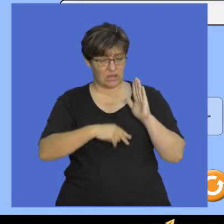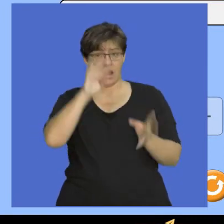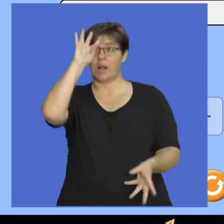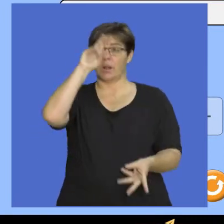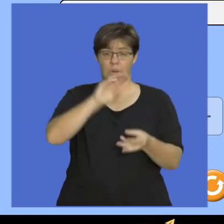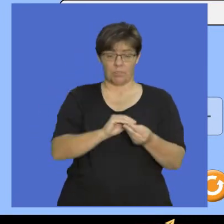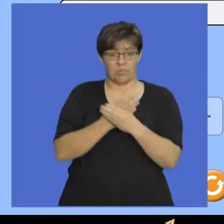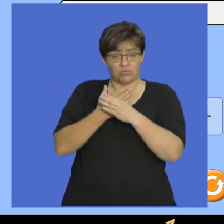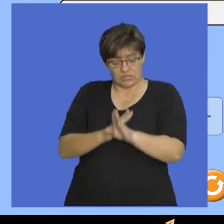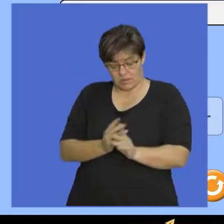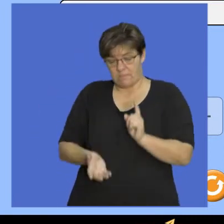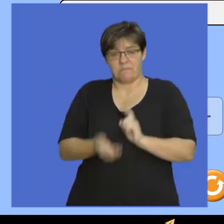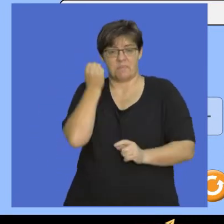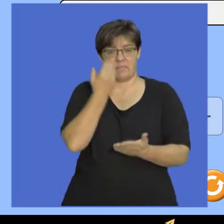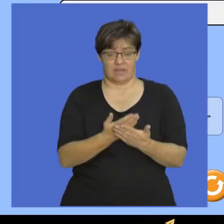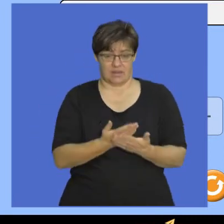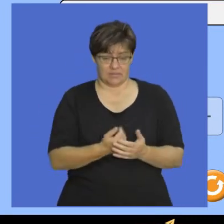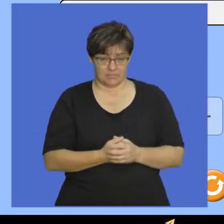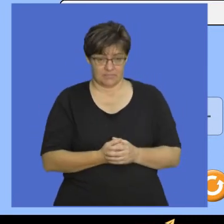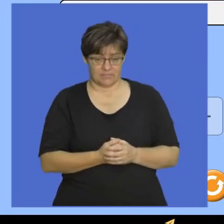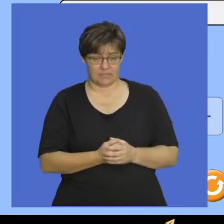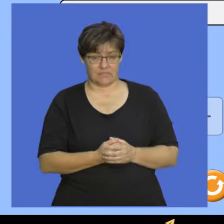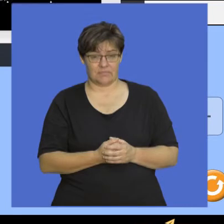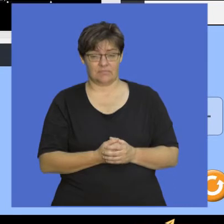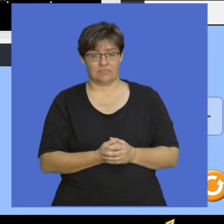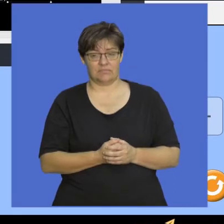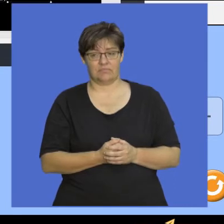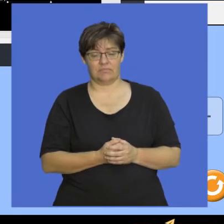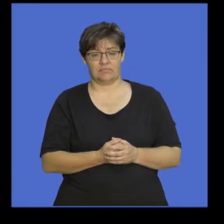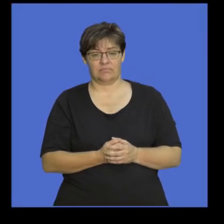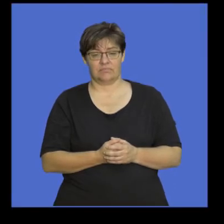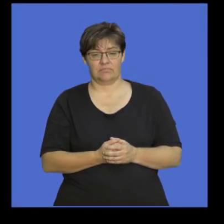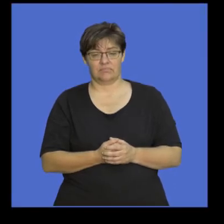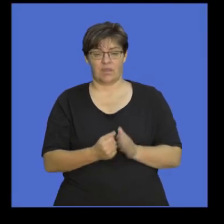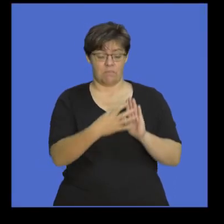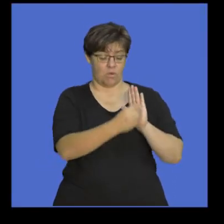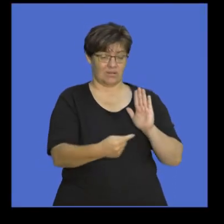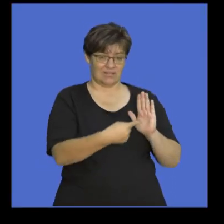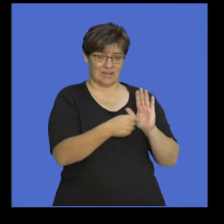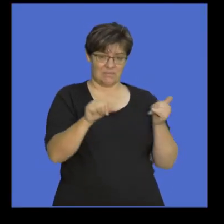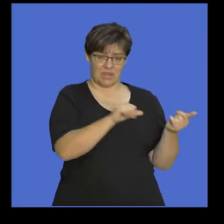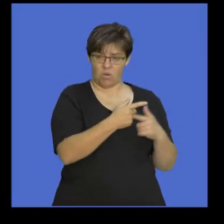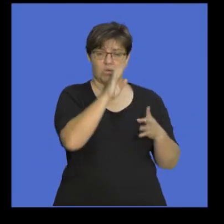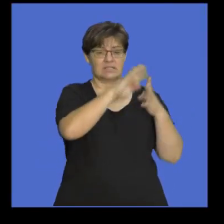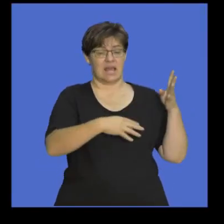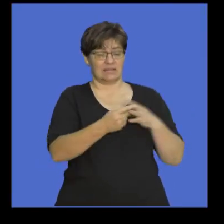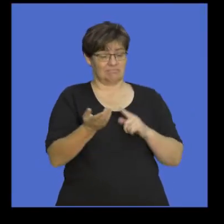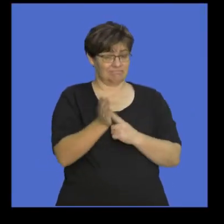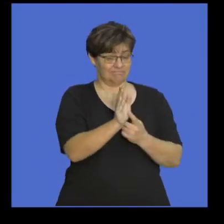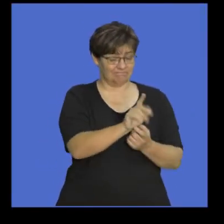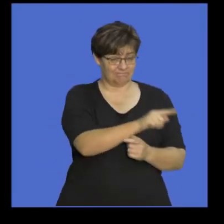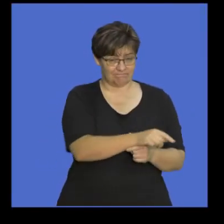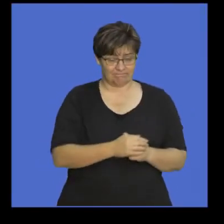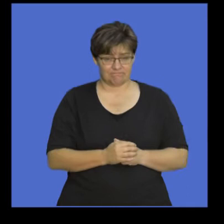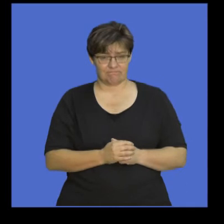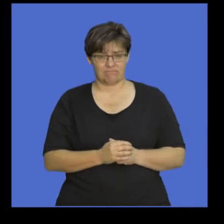the total resistance in this circuit. Right, okay. Going back to our slide,